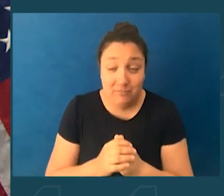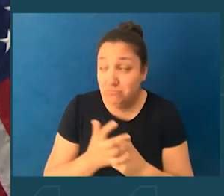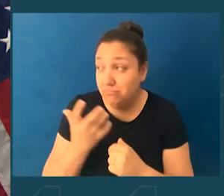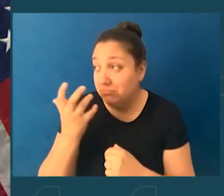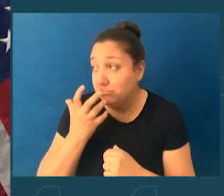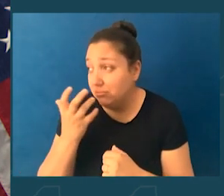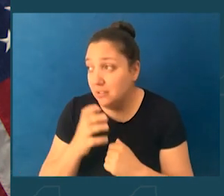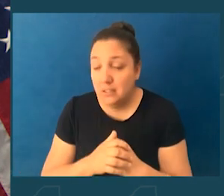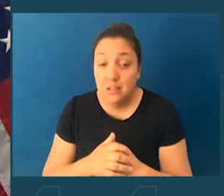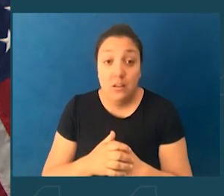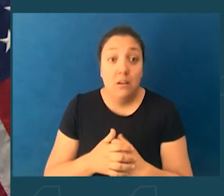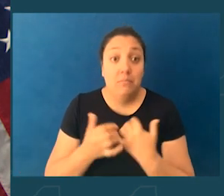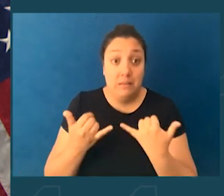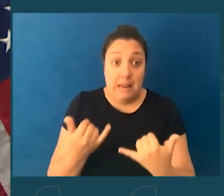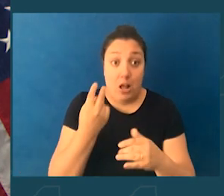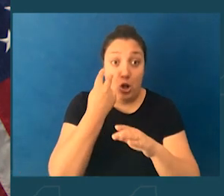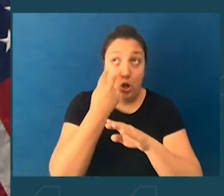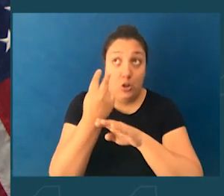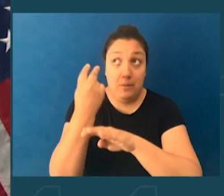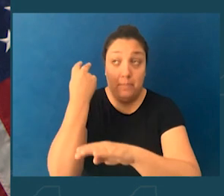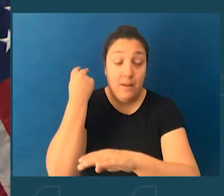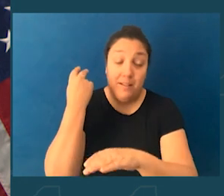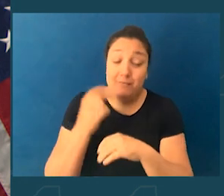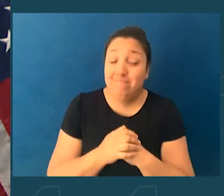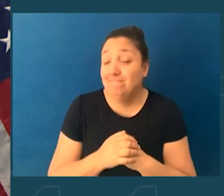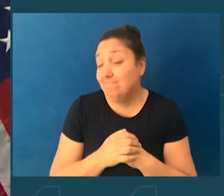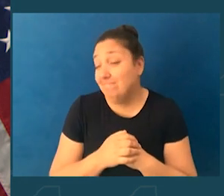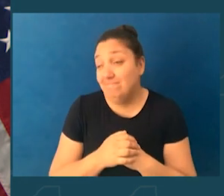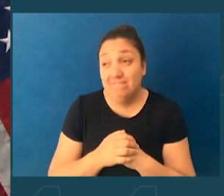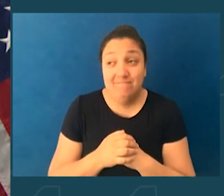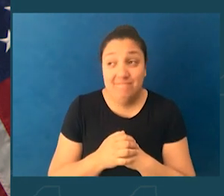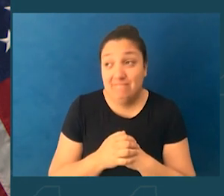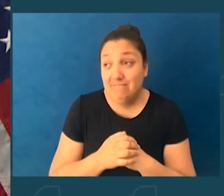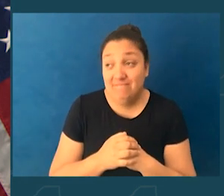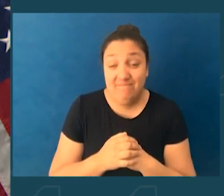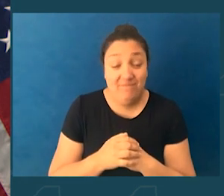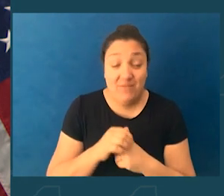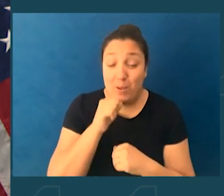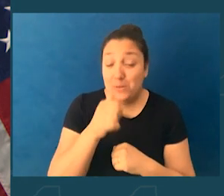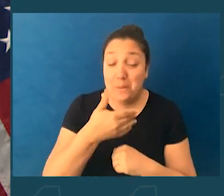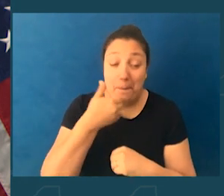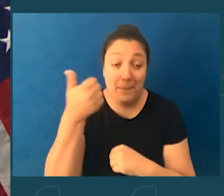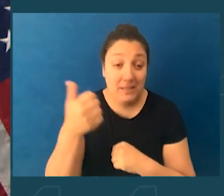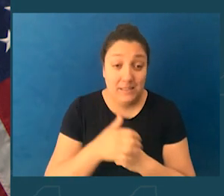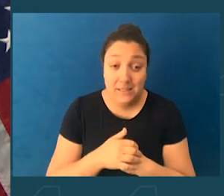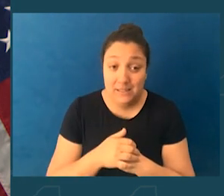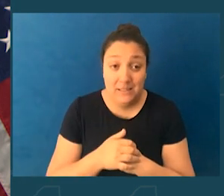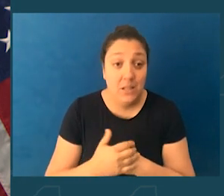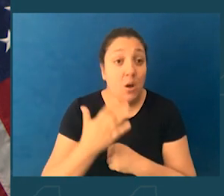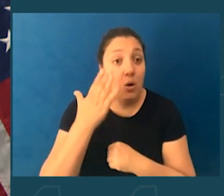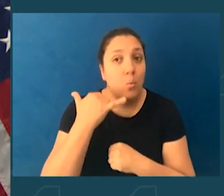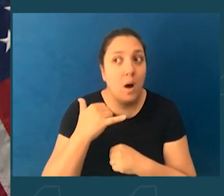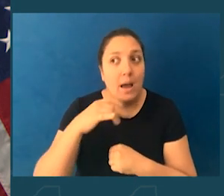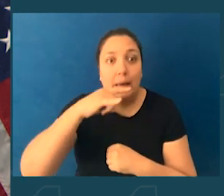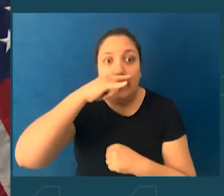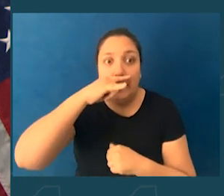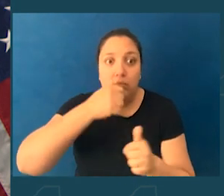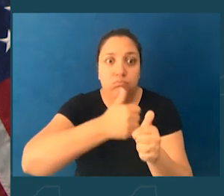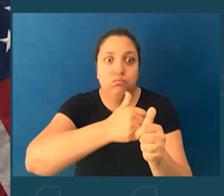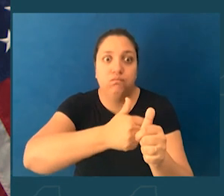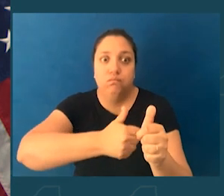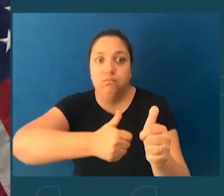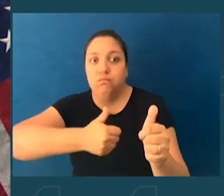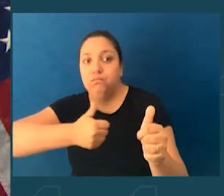was not a bright spot in that time because our kids fell behind and they fell hard.